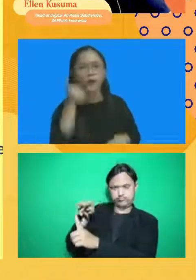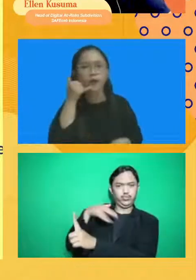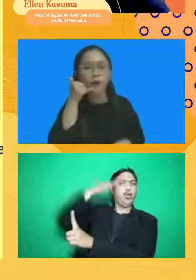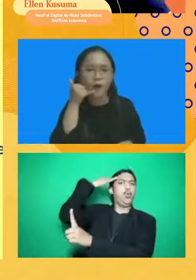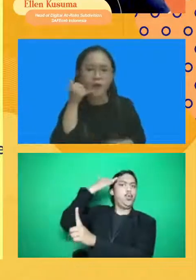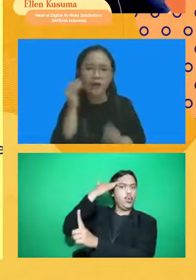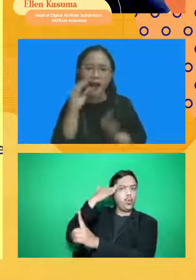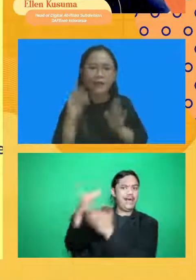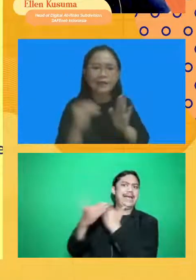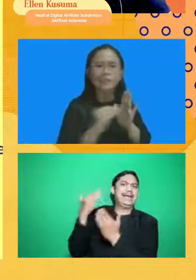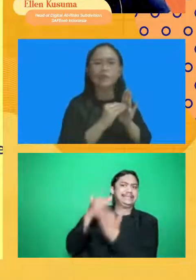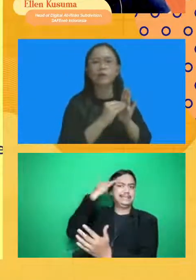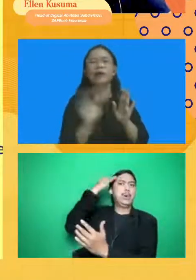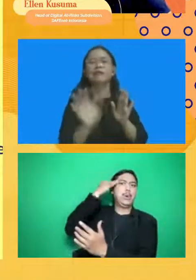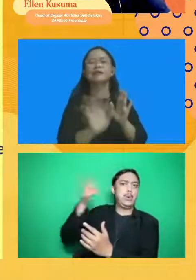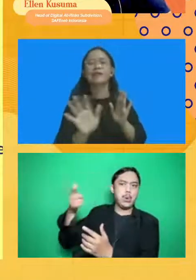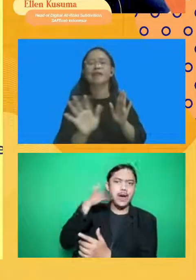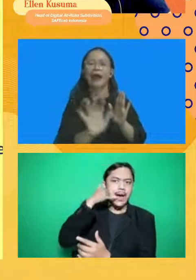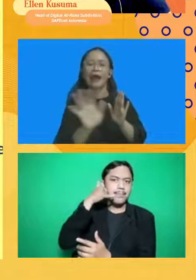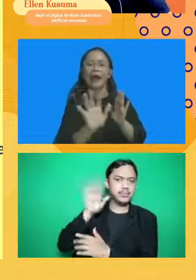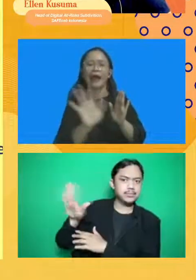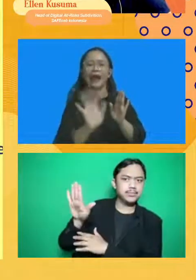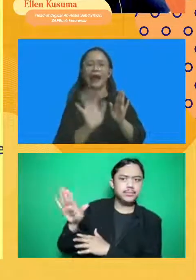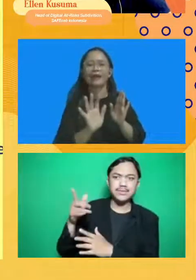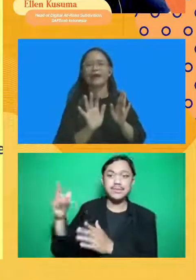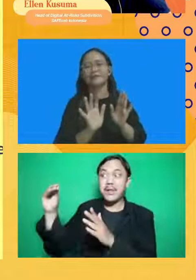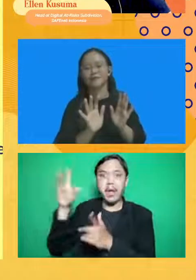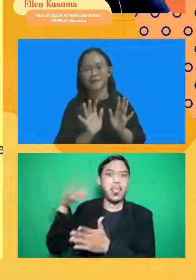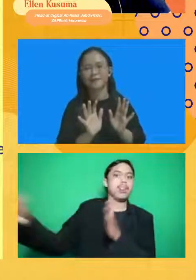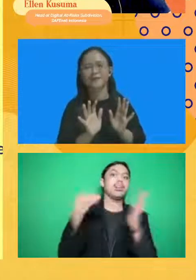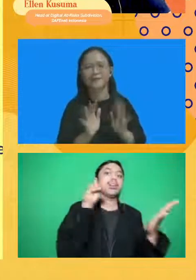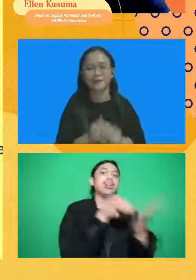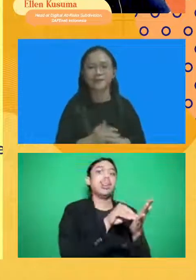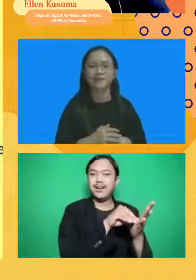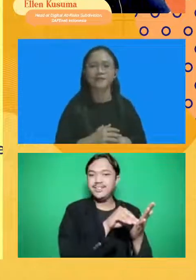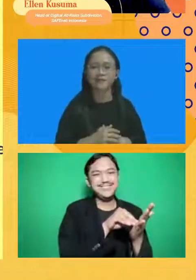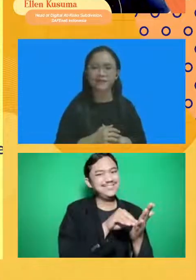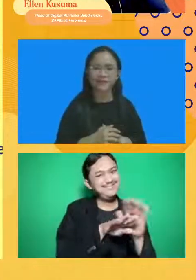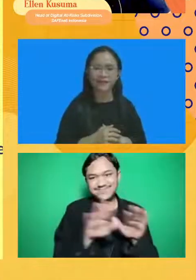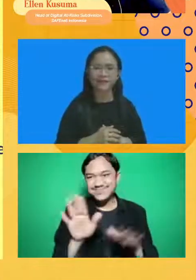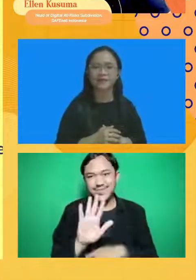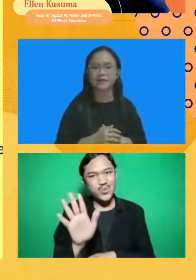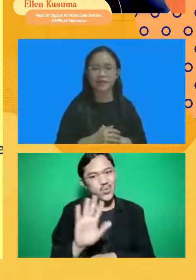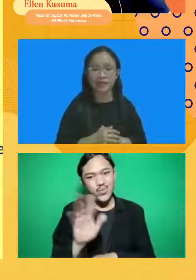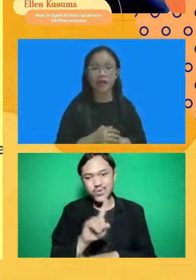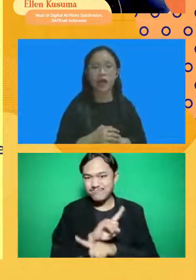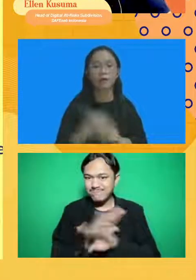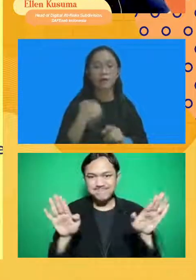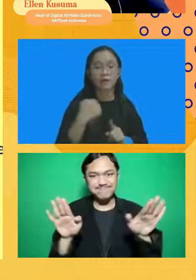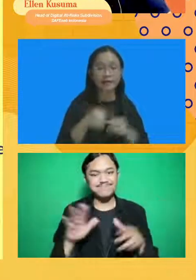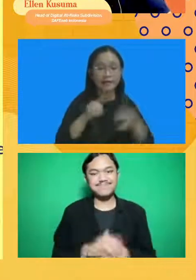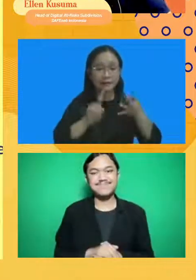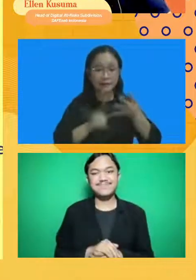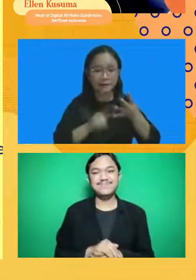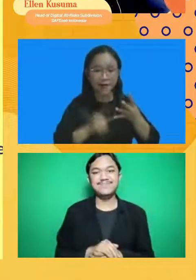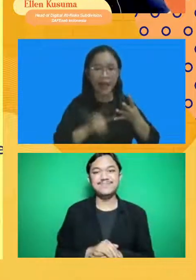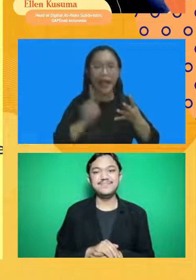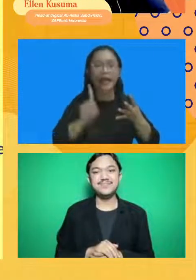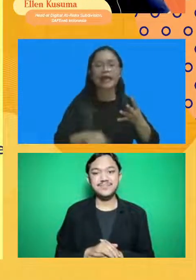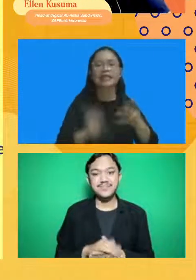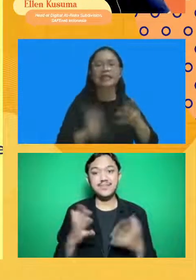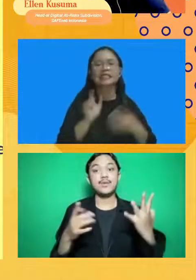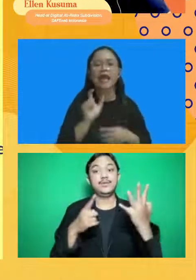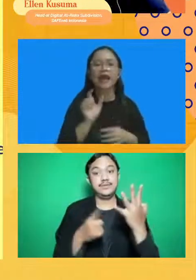of applications and so on. And there is always a safer alternative, one after another. It's